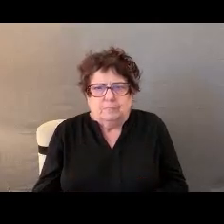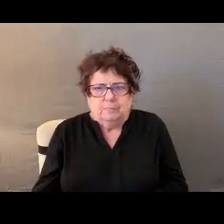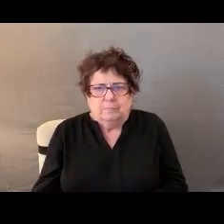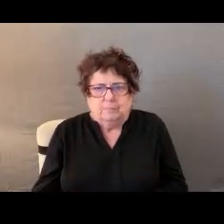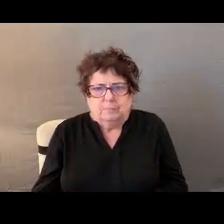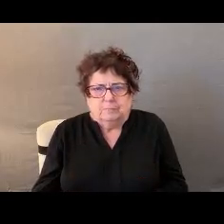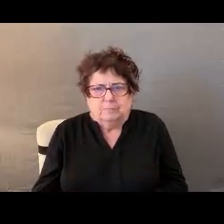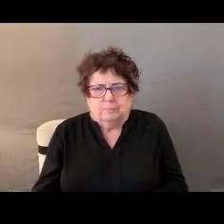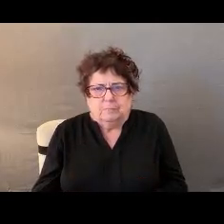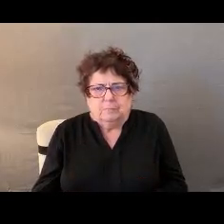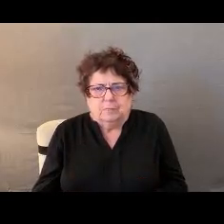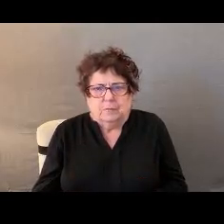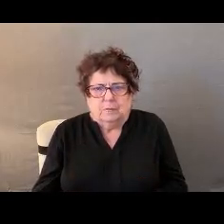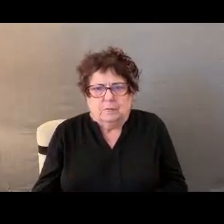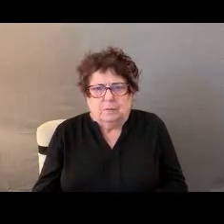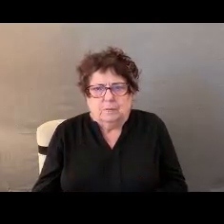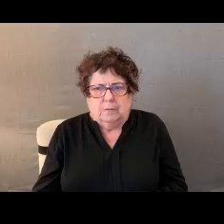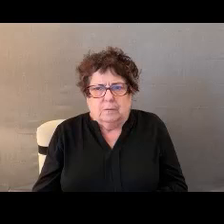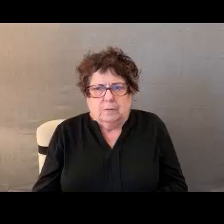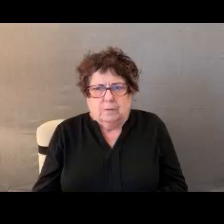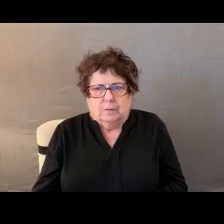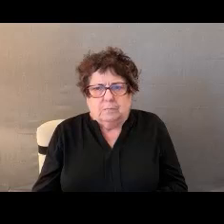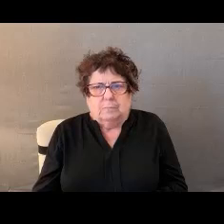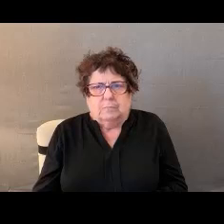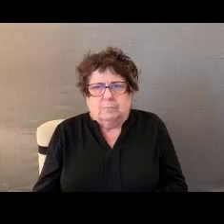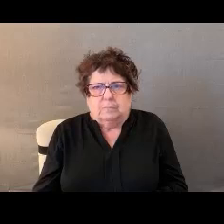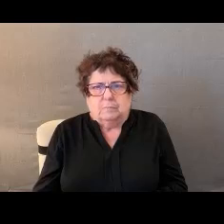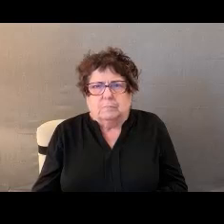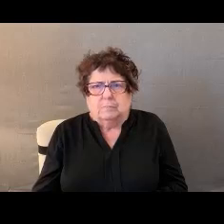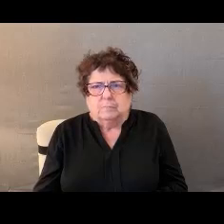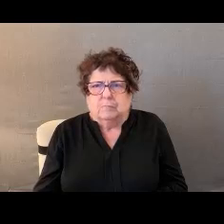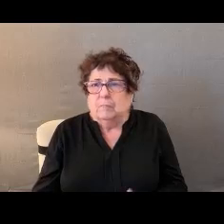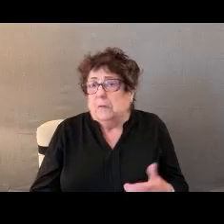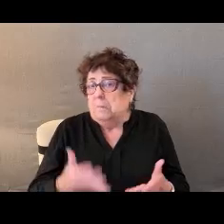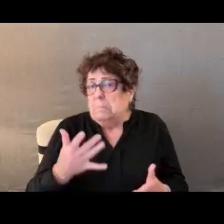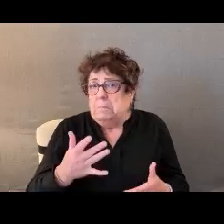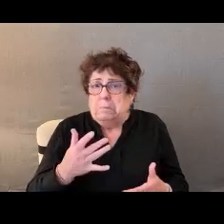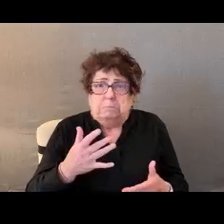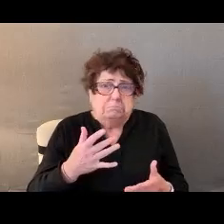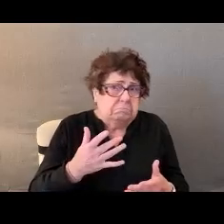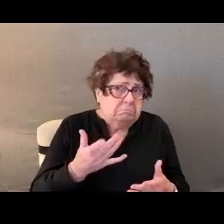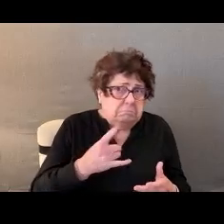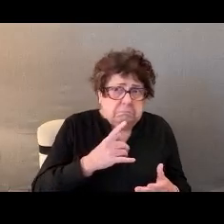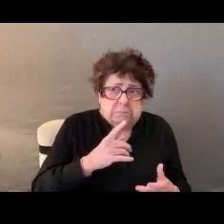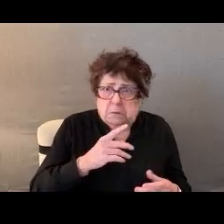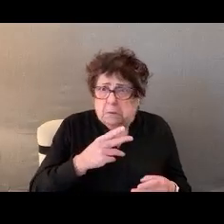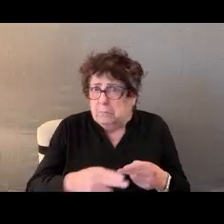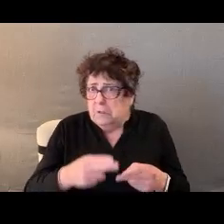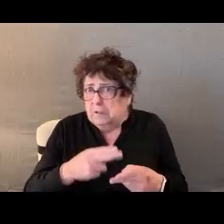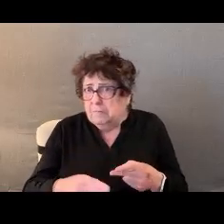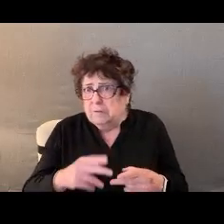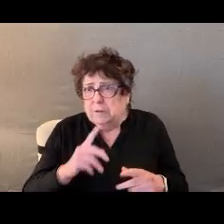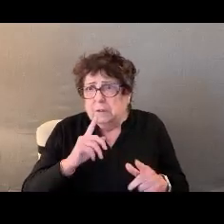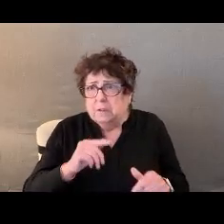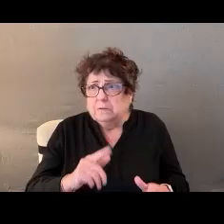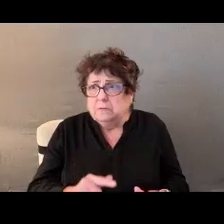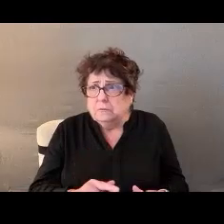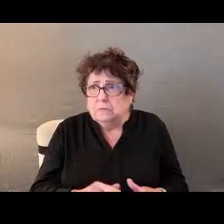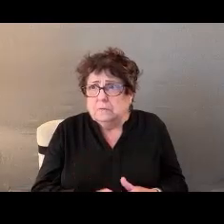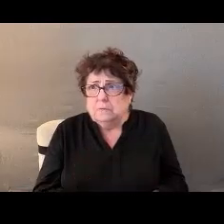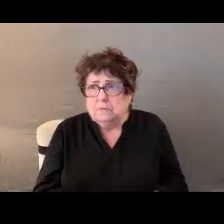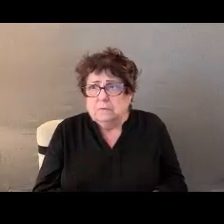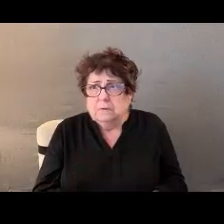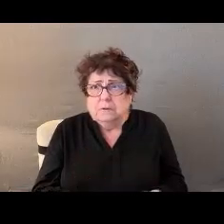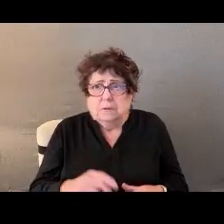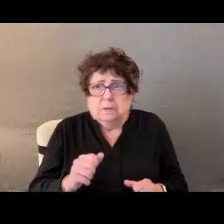answer the question as briefly, maybe take a couple minutes so that we can leave at least 10 minutes for questions if we can